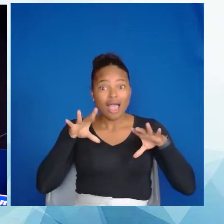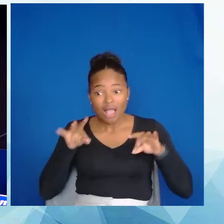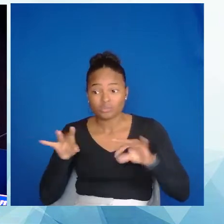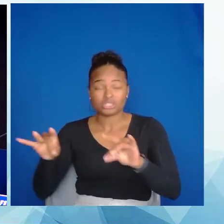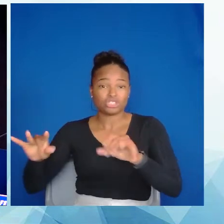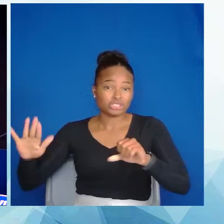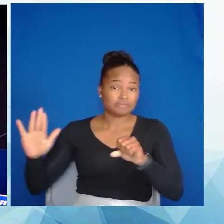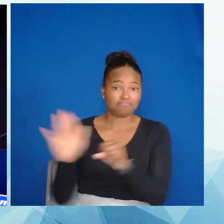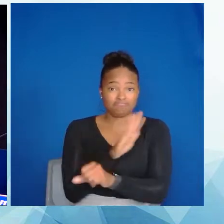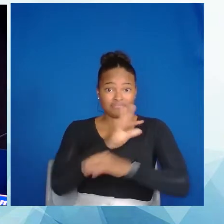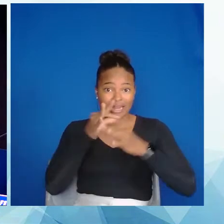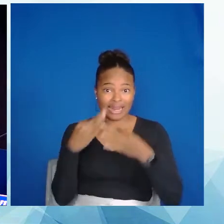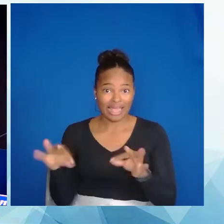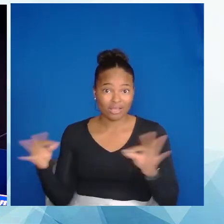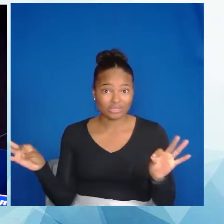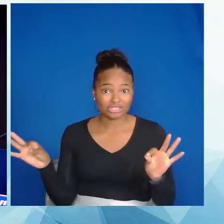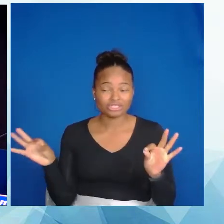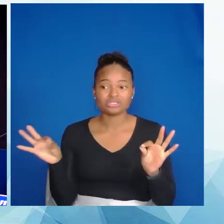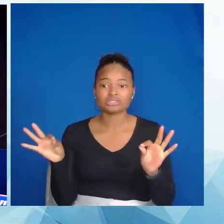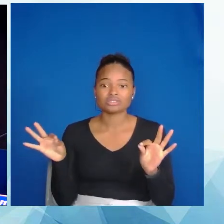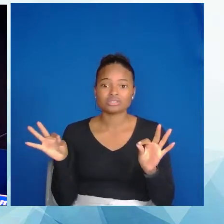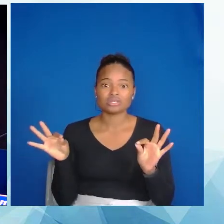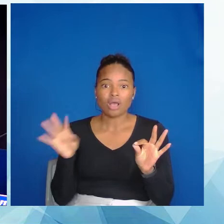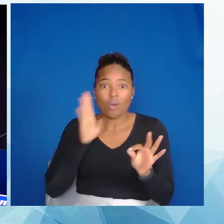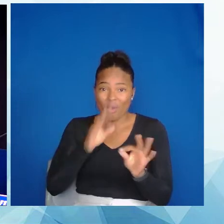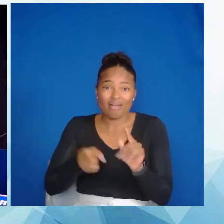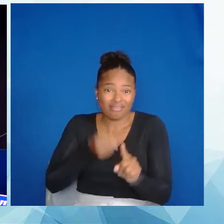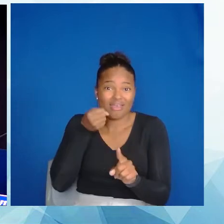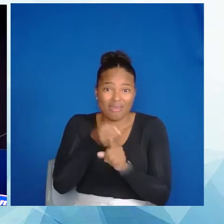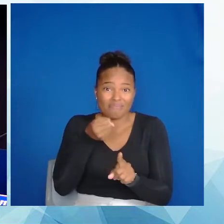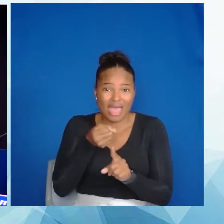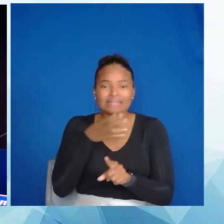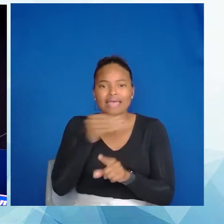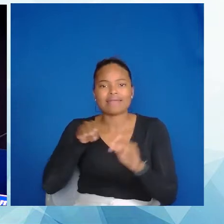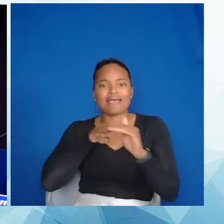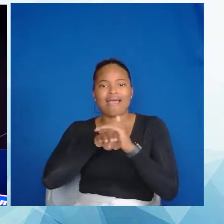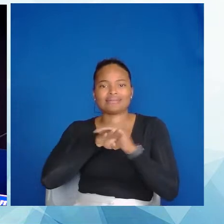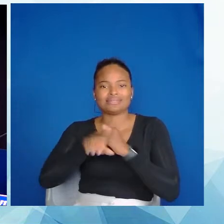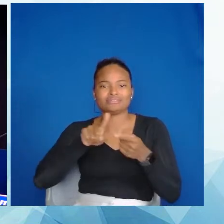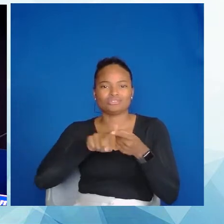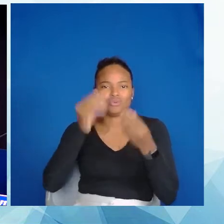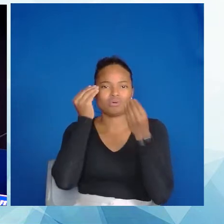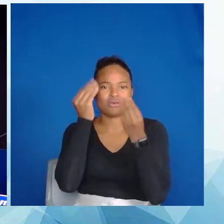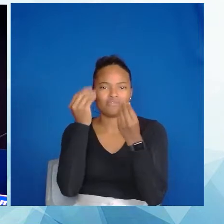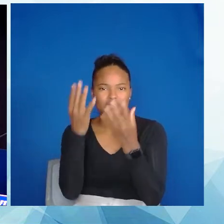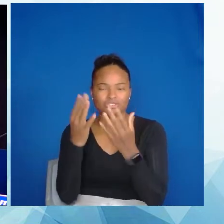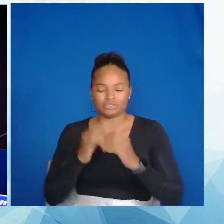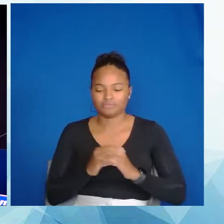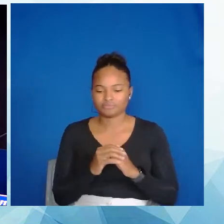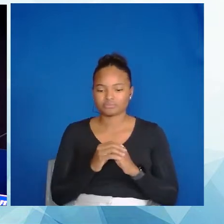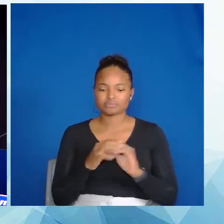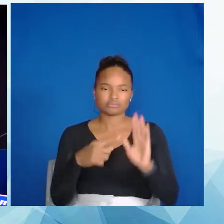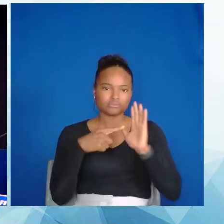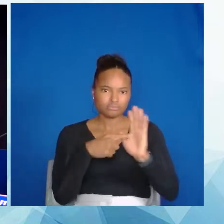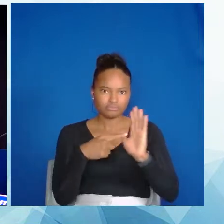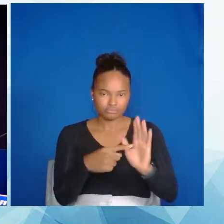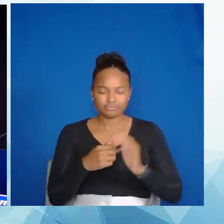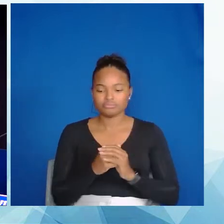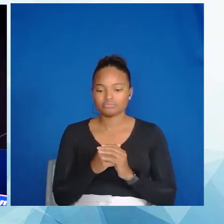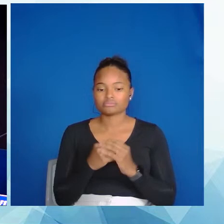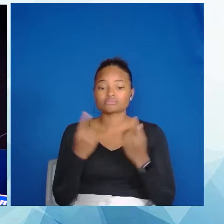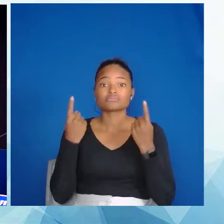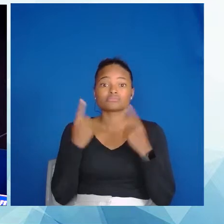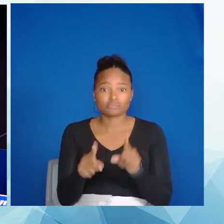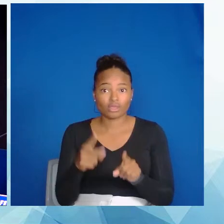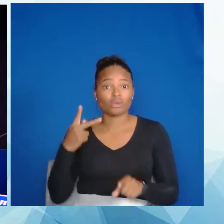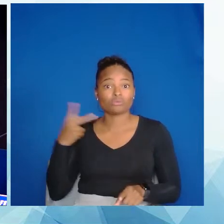language and their access to information. So, for example, when we graduated from the School